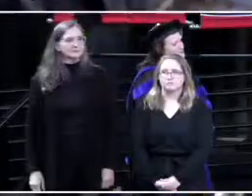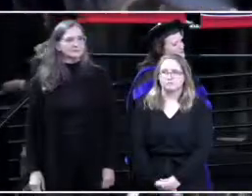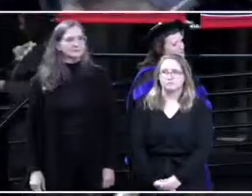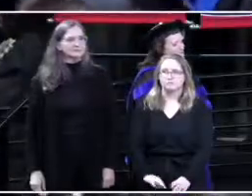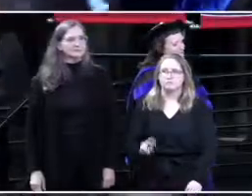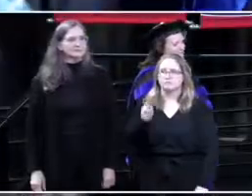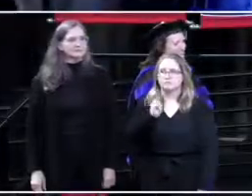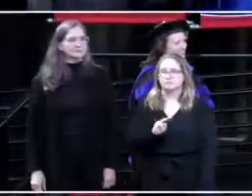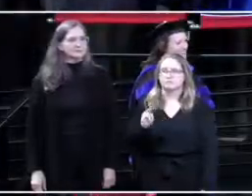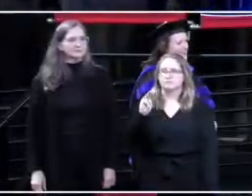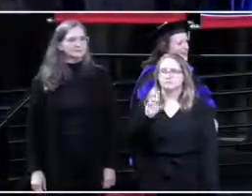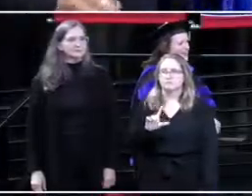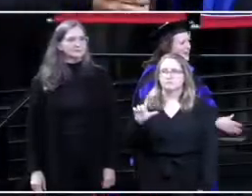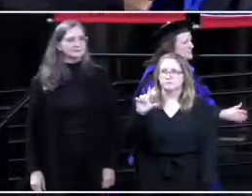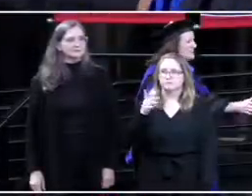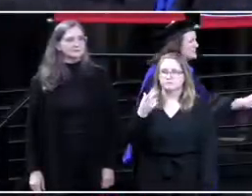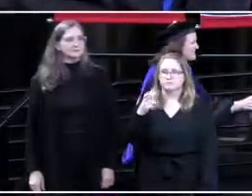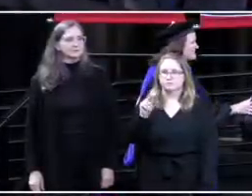Lana Liddell Horn.